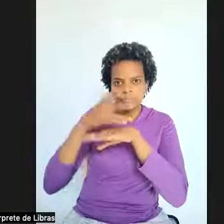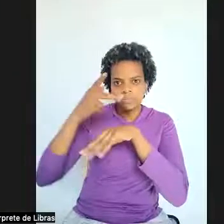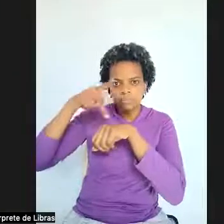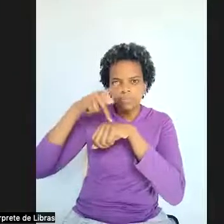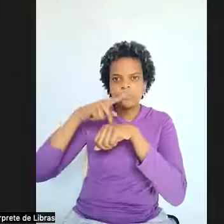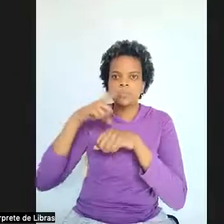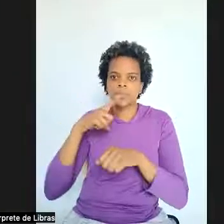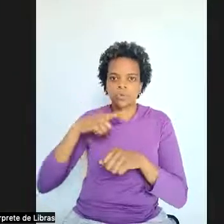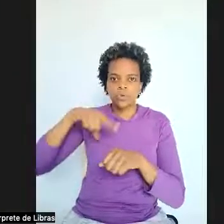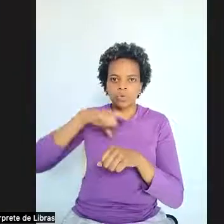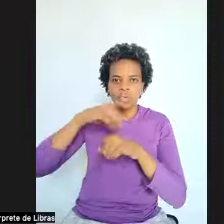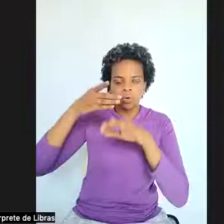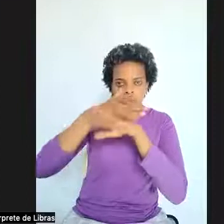International.